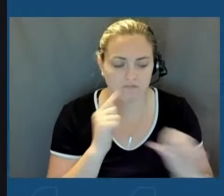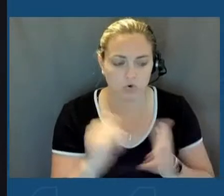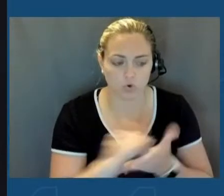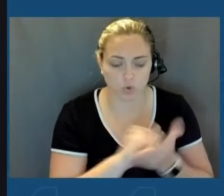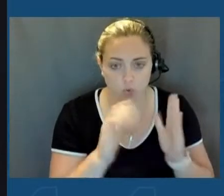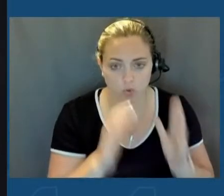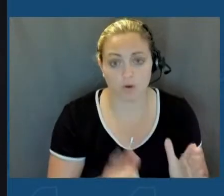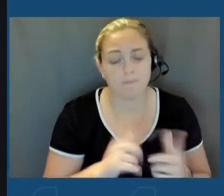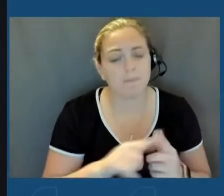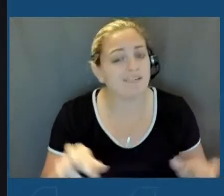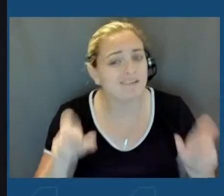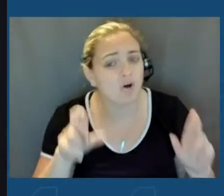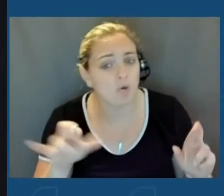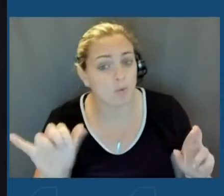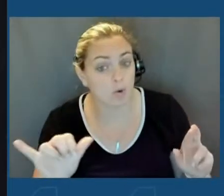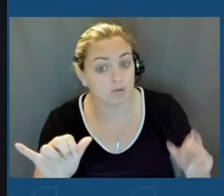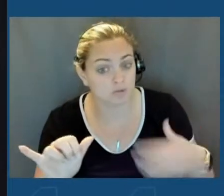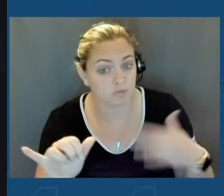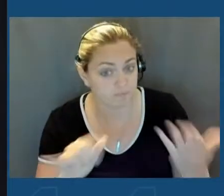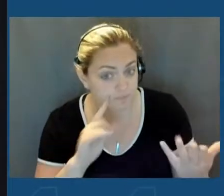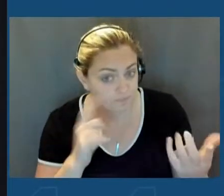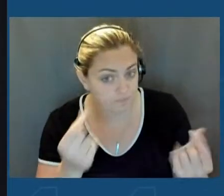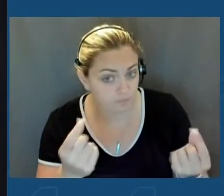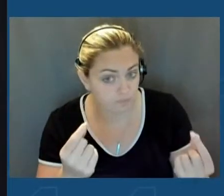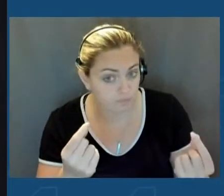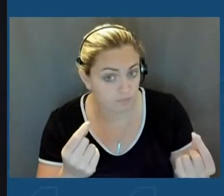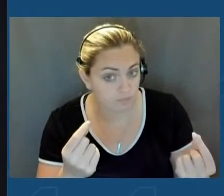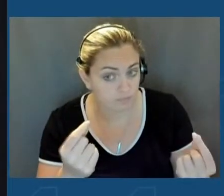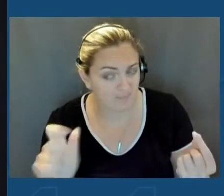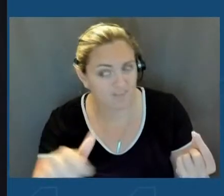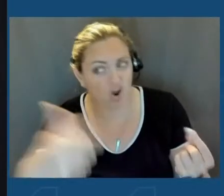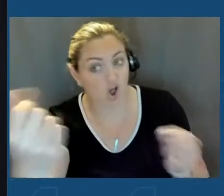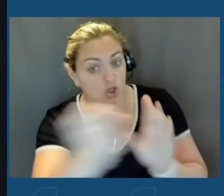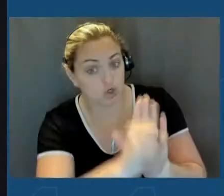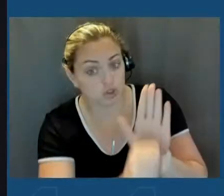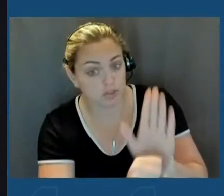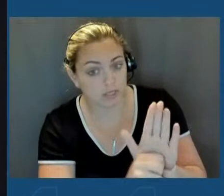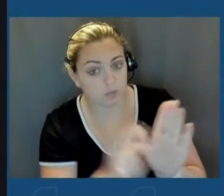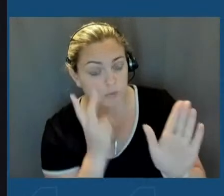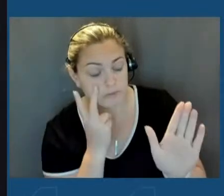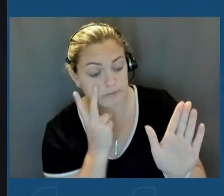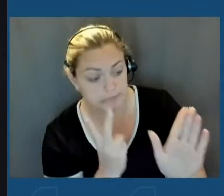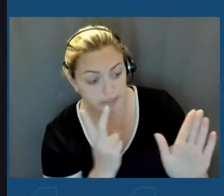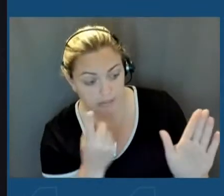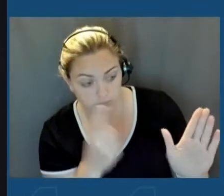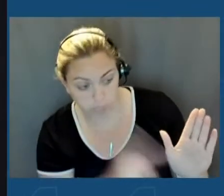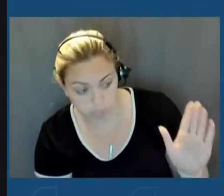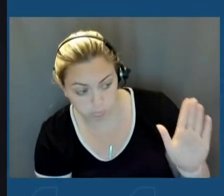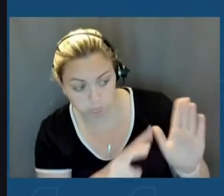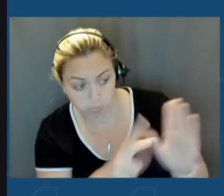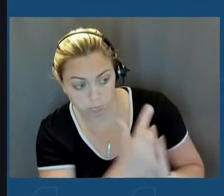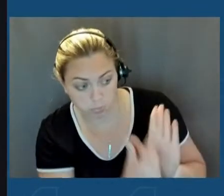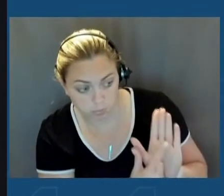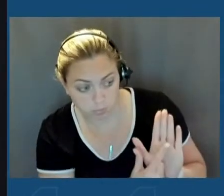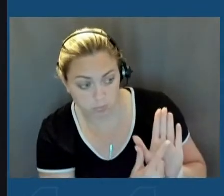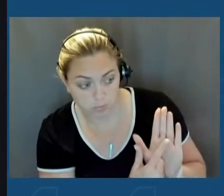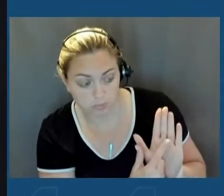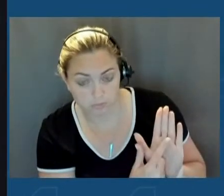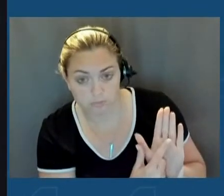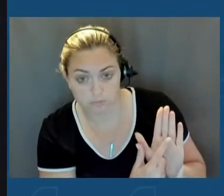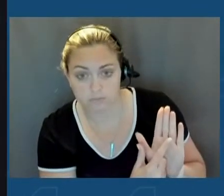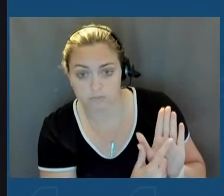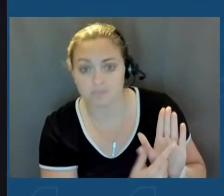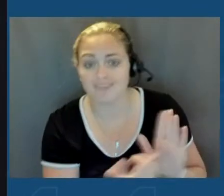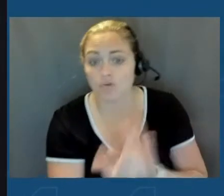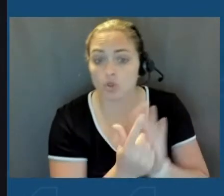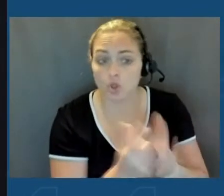hoping that it will send a message to states all across this nation, to the